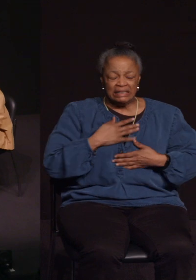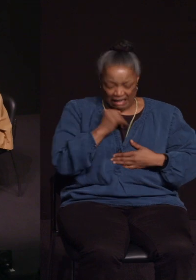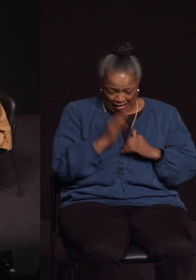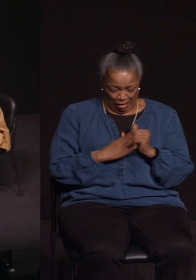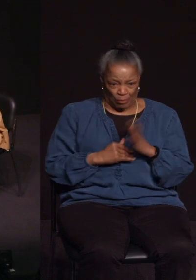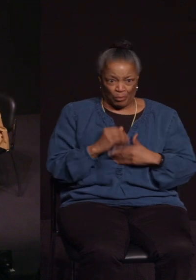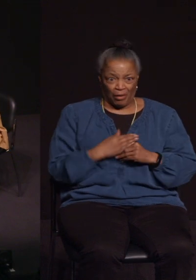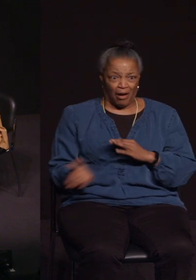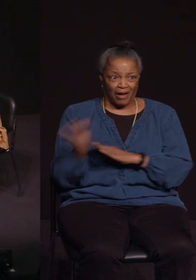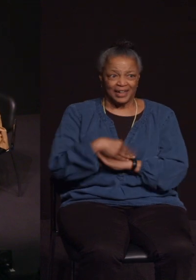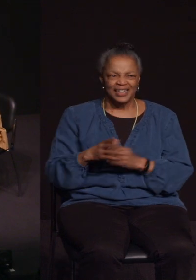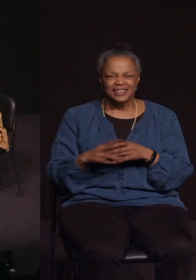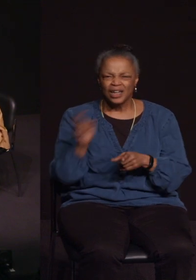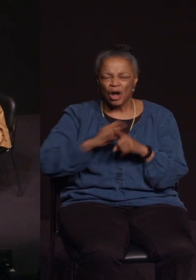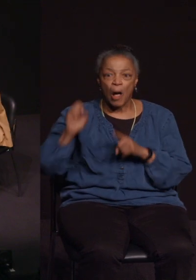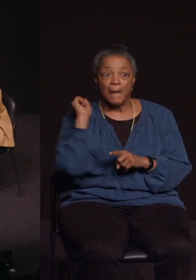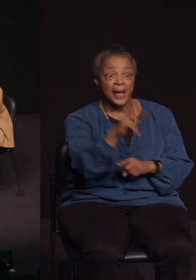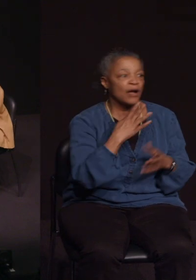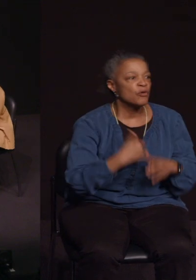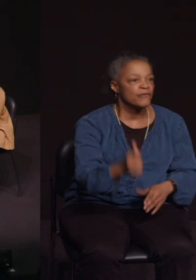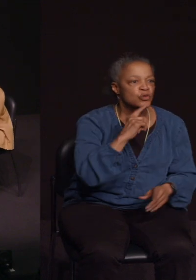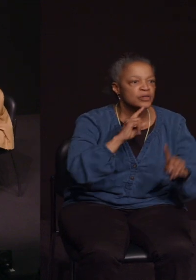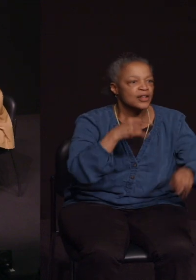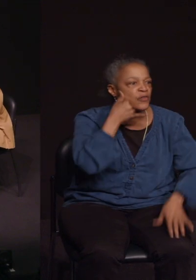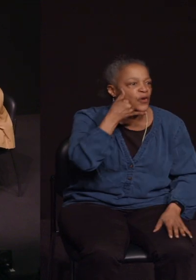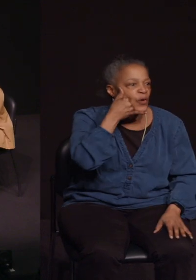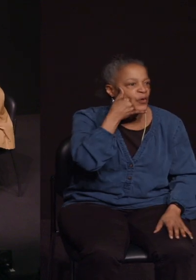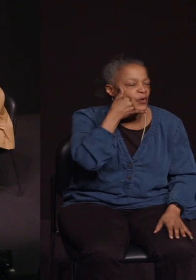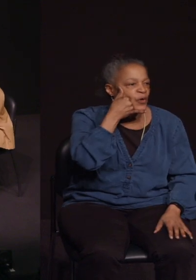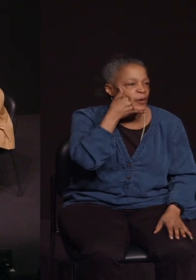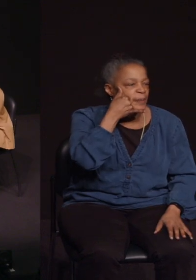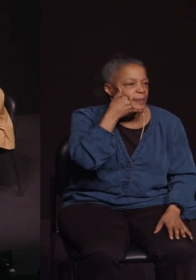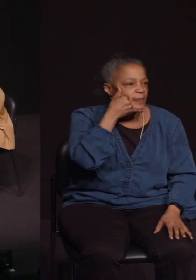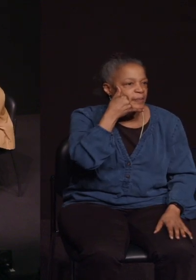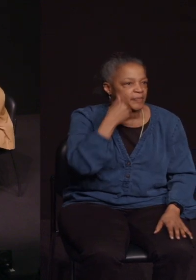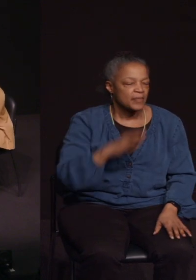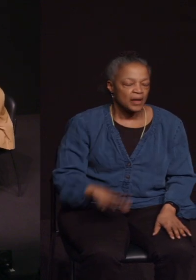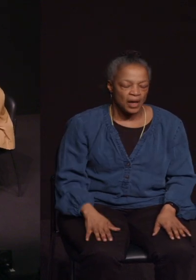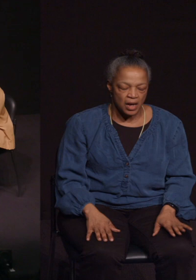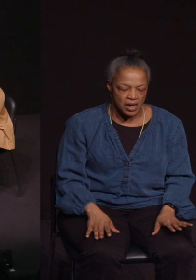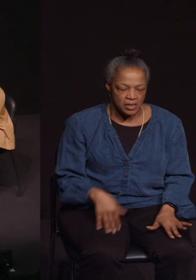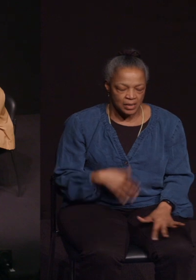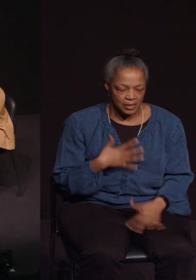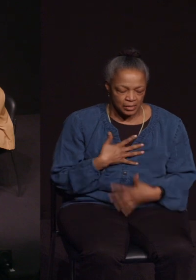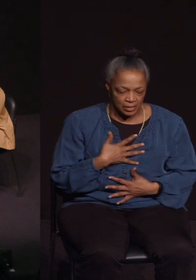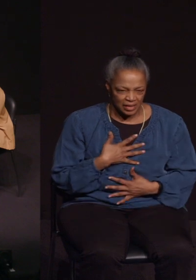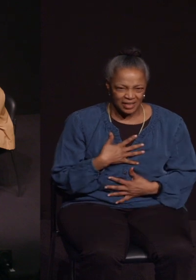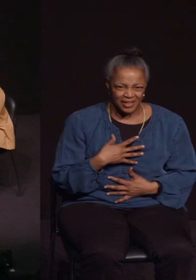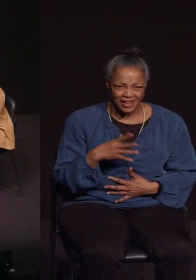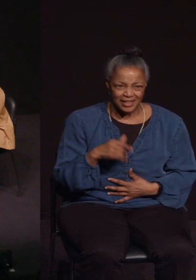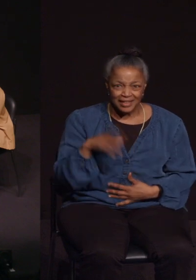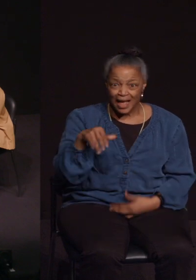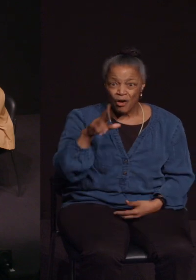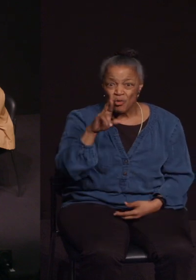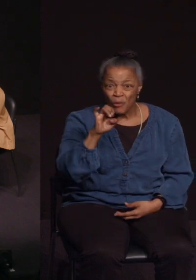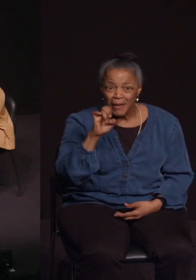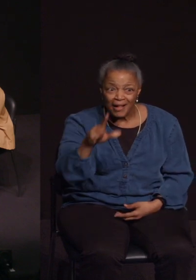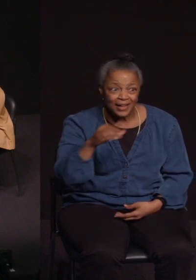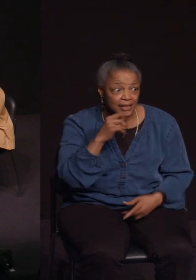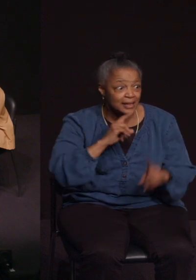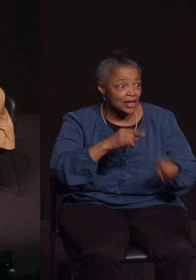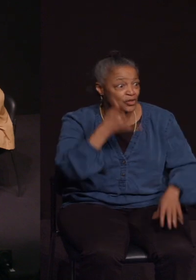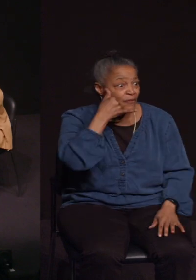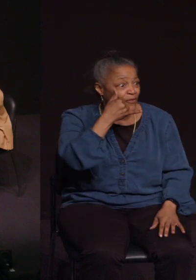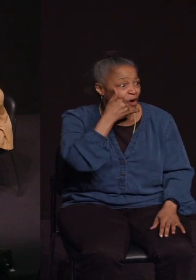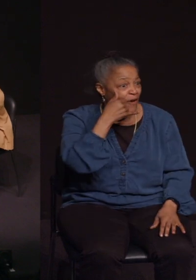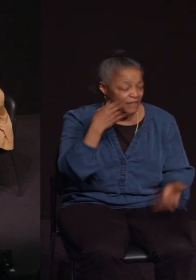Because I called him back, he wouldn't answer the phone. I'm like, this got to be, it got to be real. If he ain't answering the phone, he just feel like he got